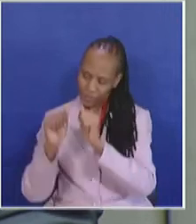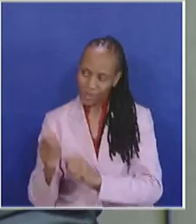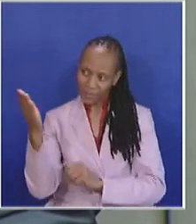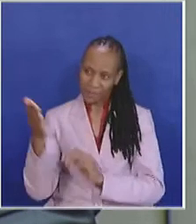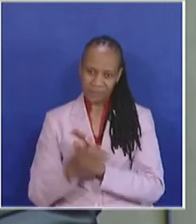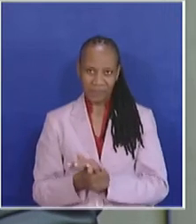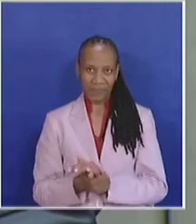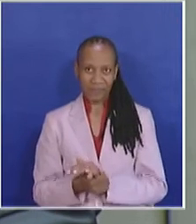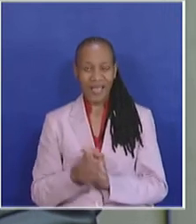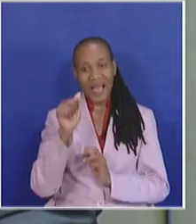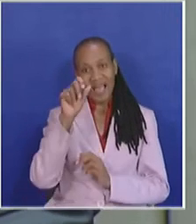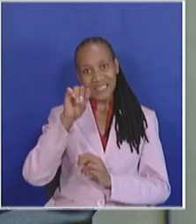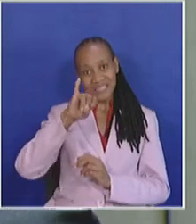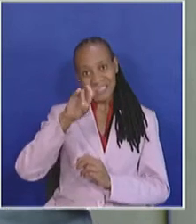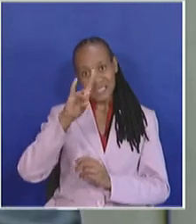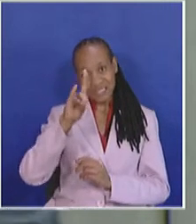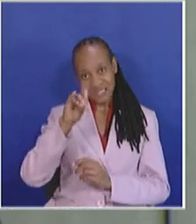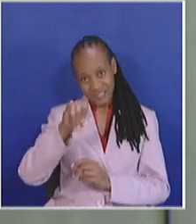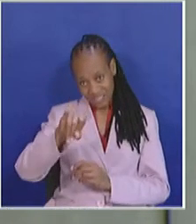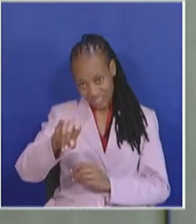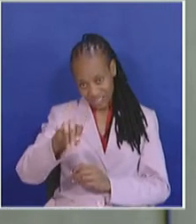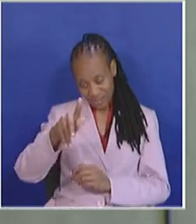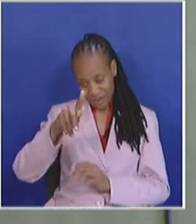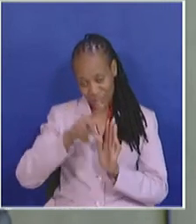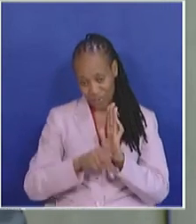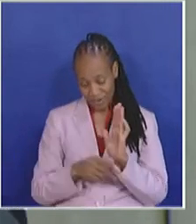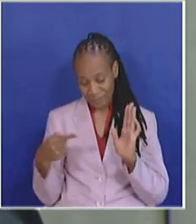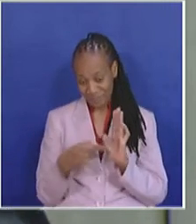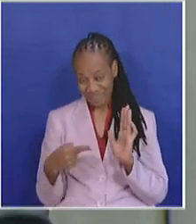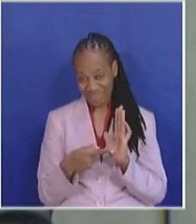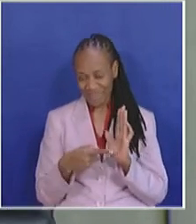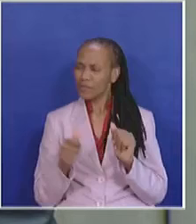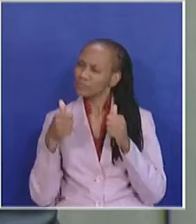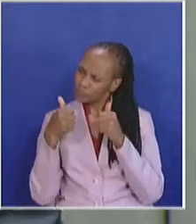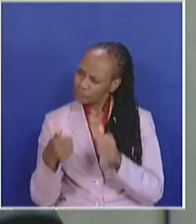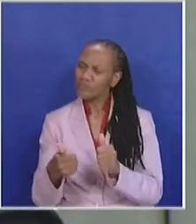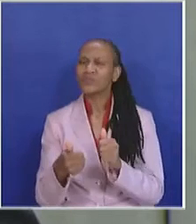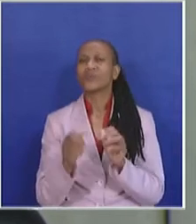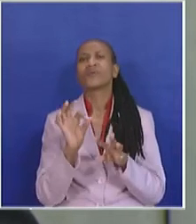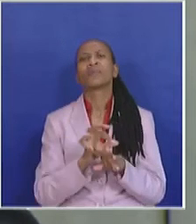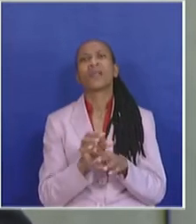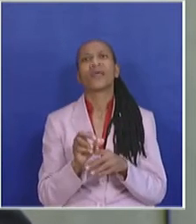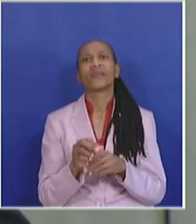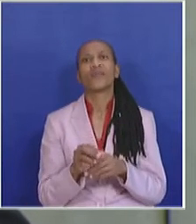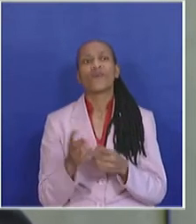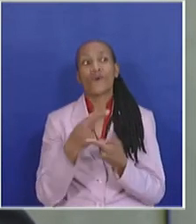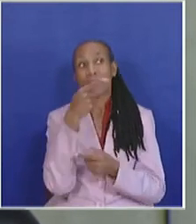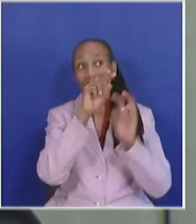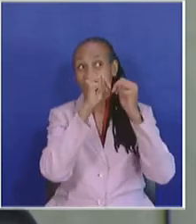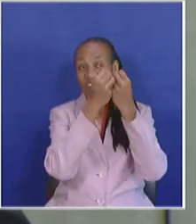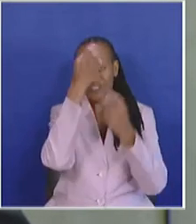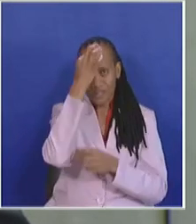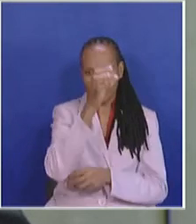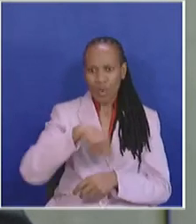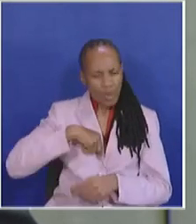of the ASIDI program, we have said ASIDI program is a good initiative that national government is implementing, and we're